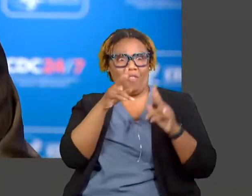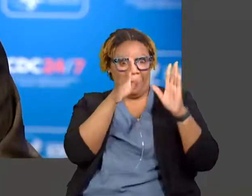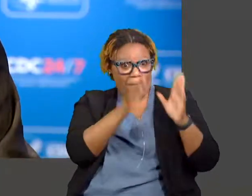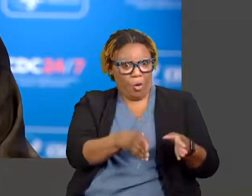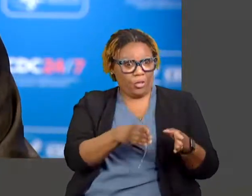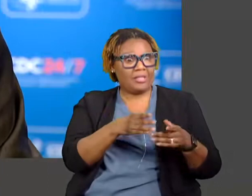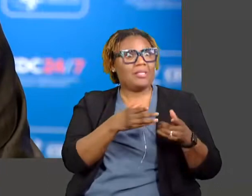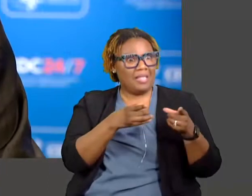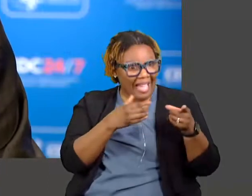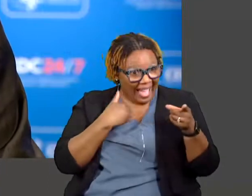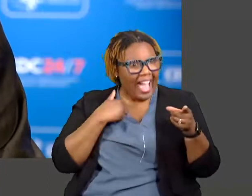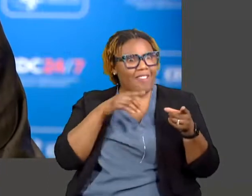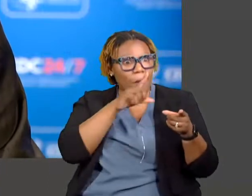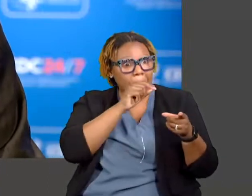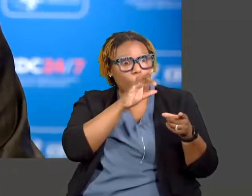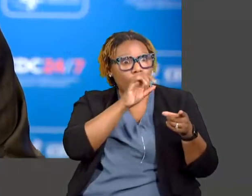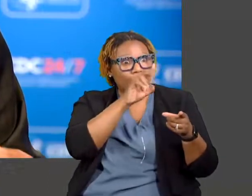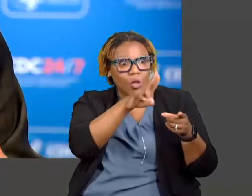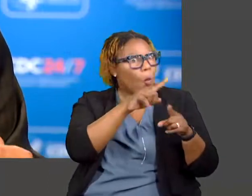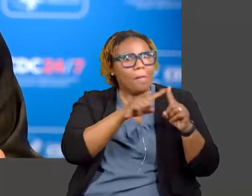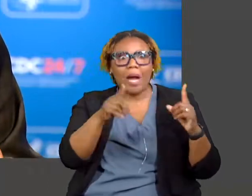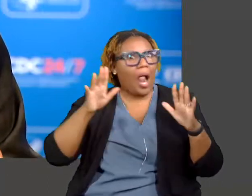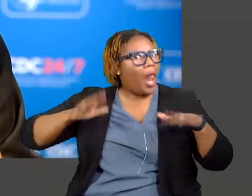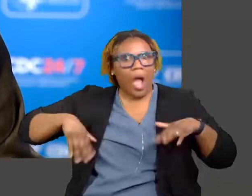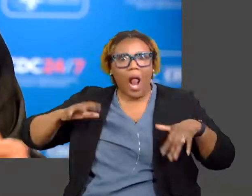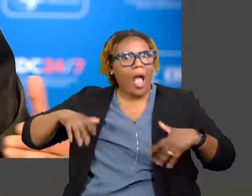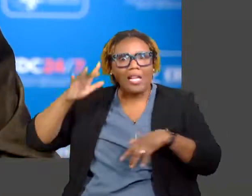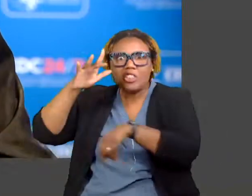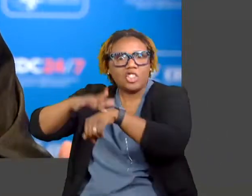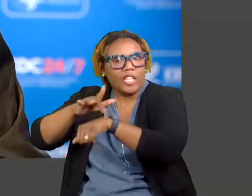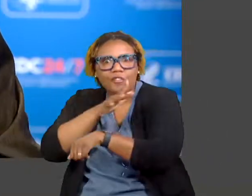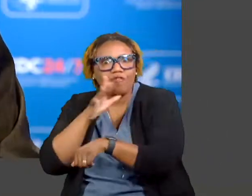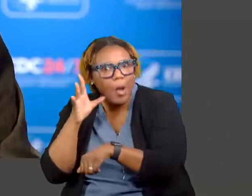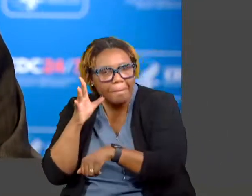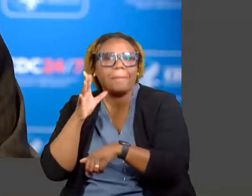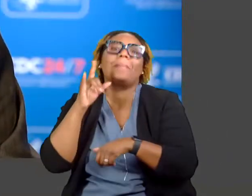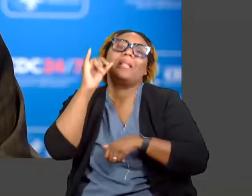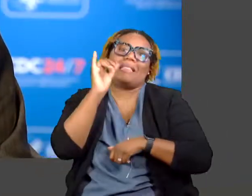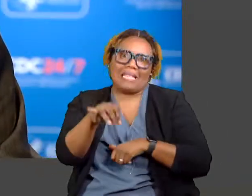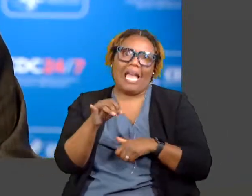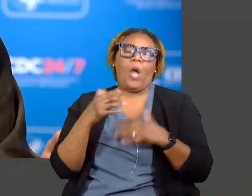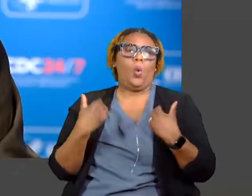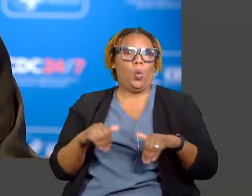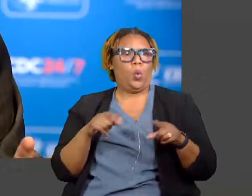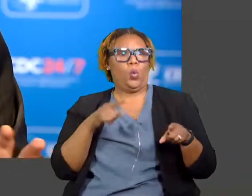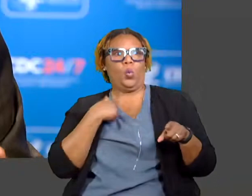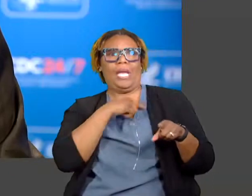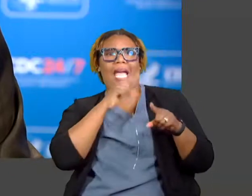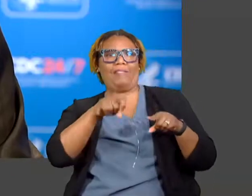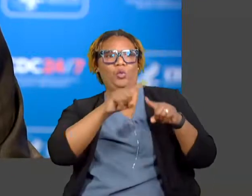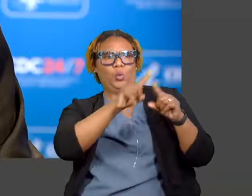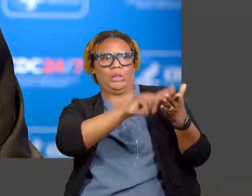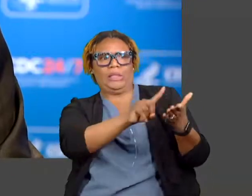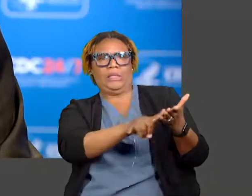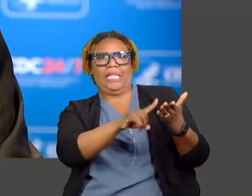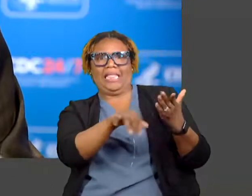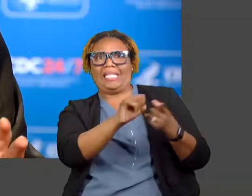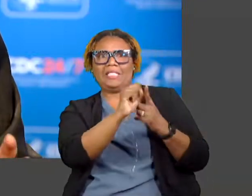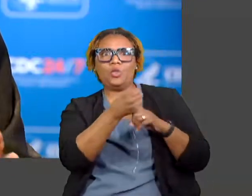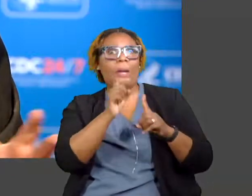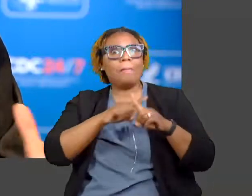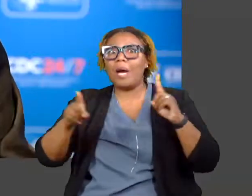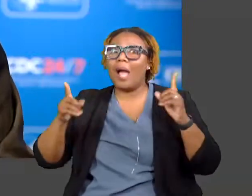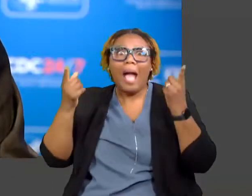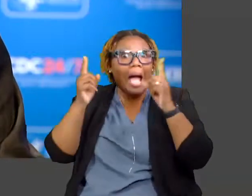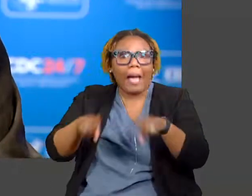doesn't have any connection to a dairy farm. That would be a point at which we'd like to escalate the situation. Thankfully, we have not found those, but